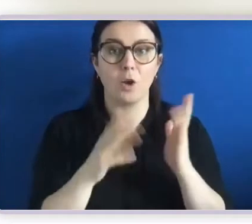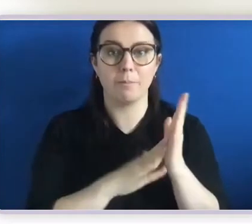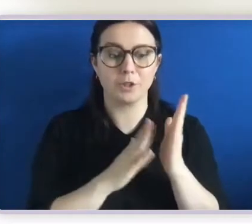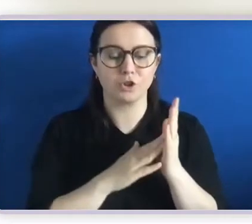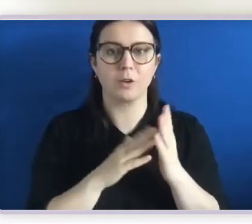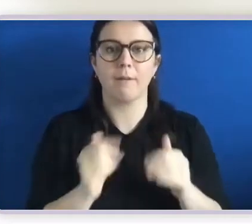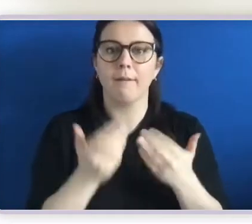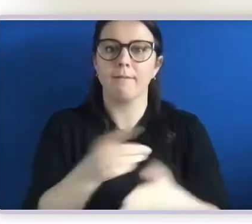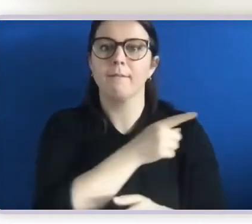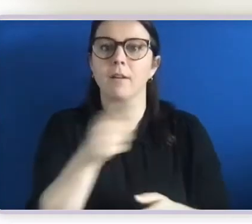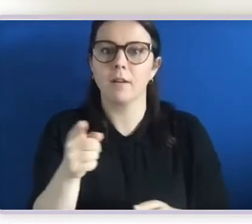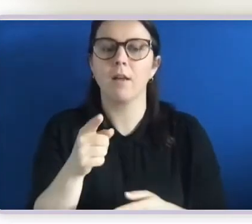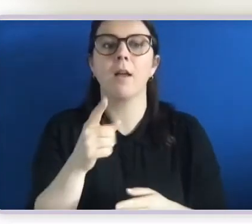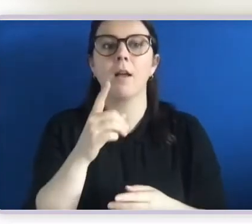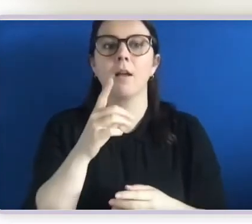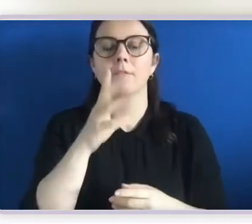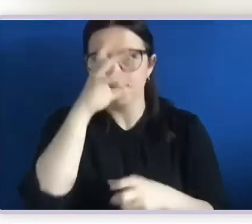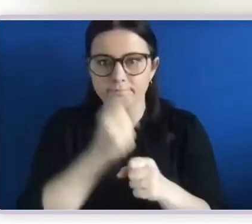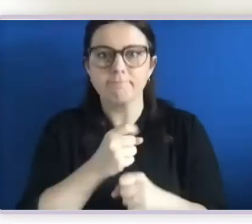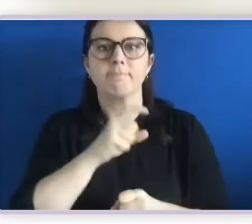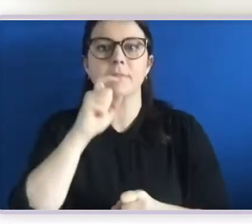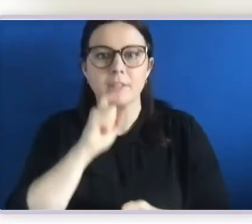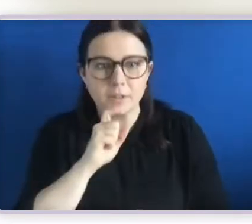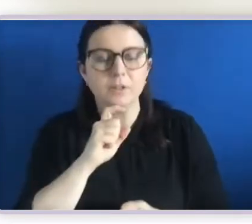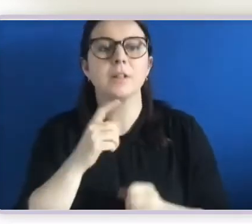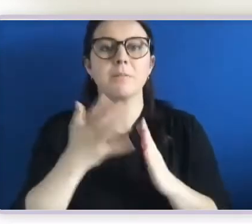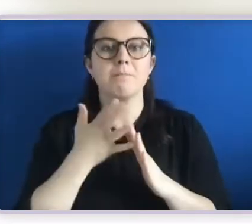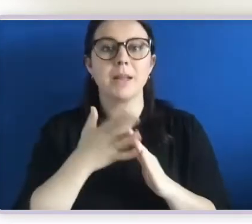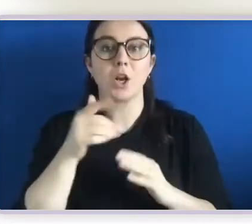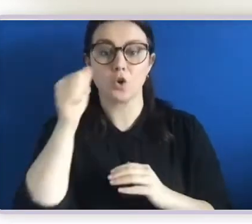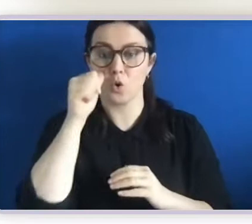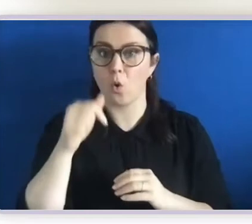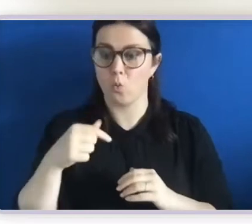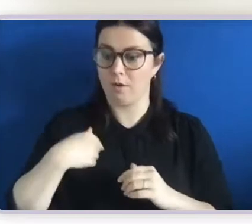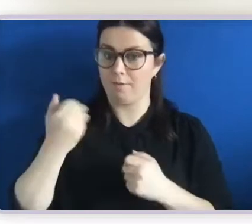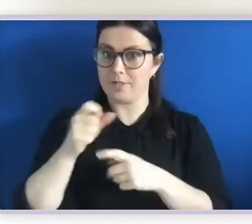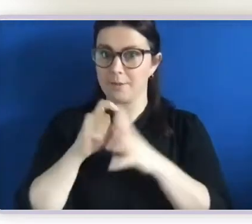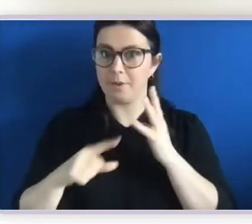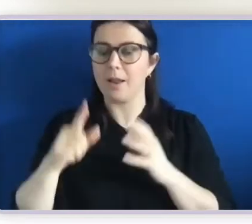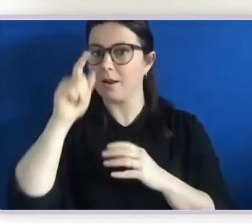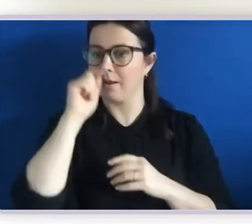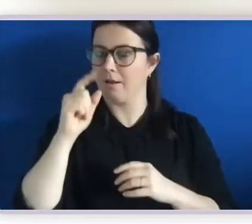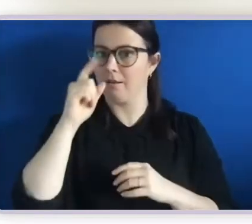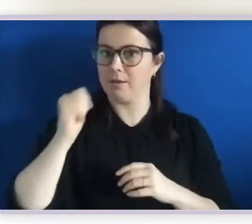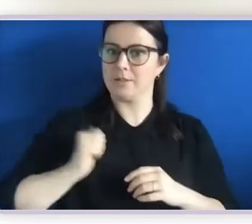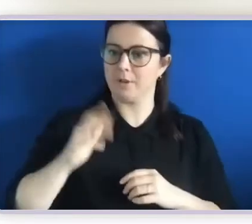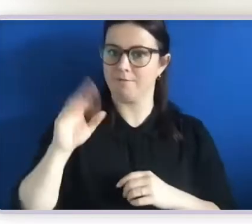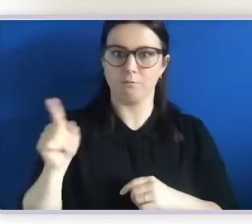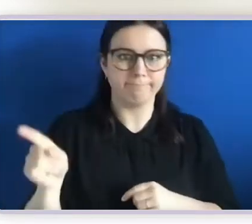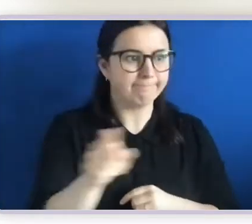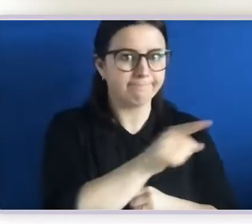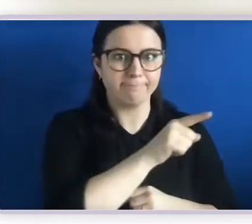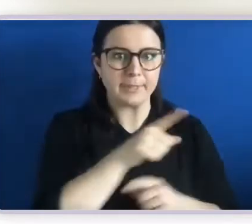with disabilities so they can expect the same standard of work no matter where the funding comes